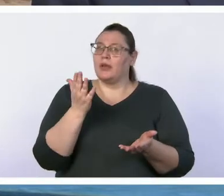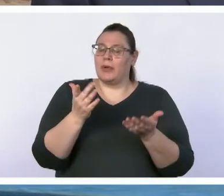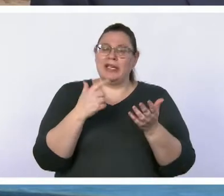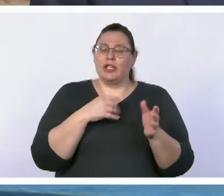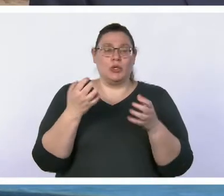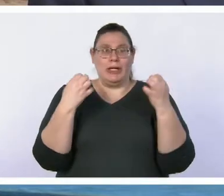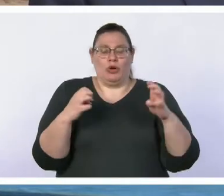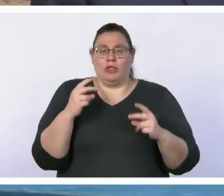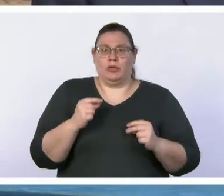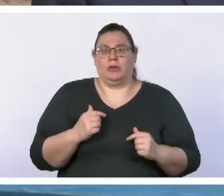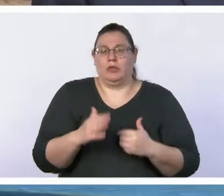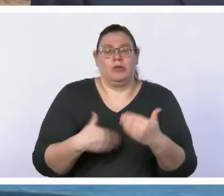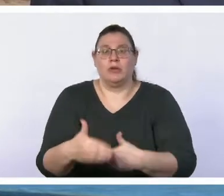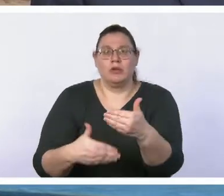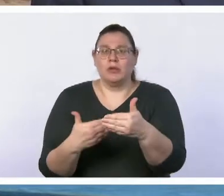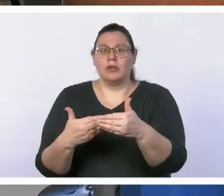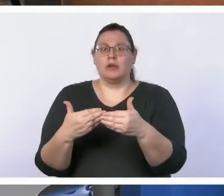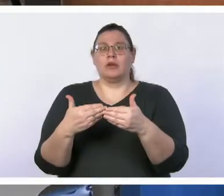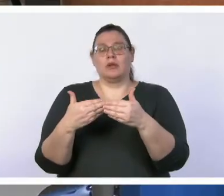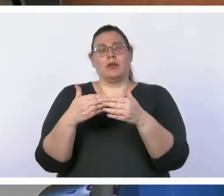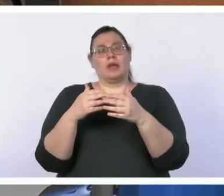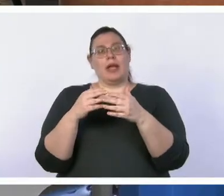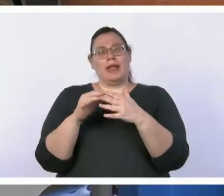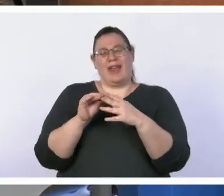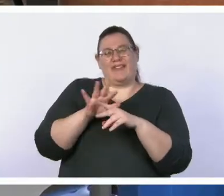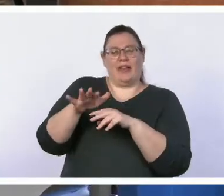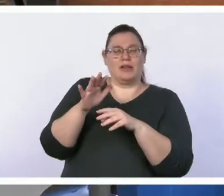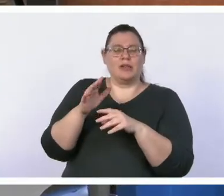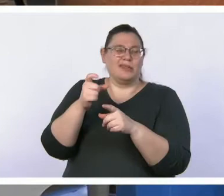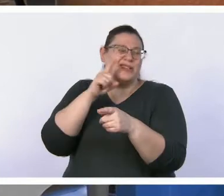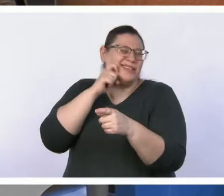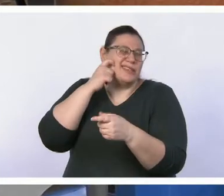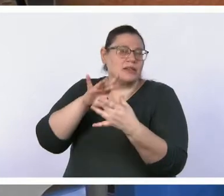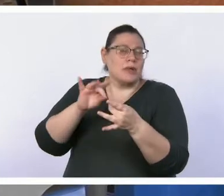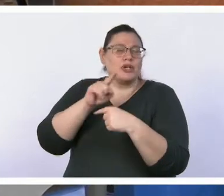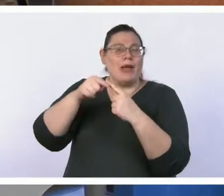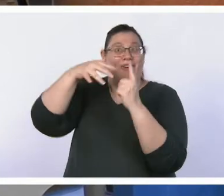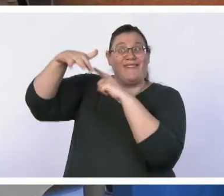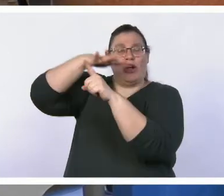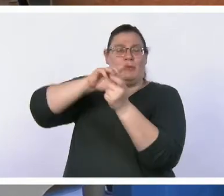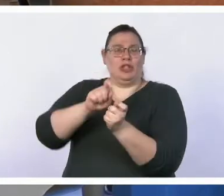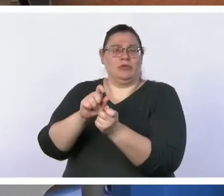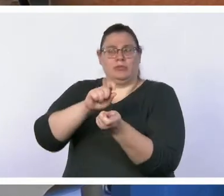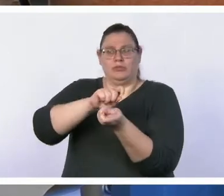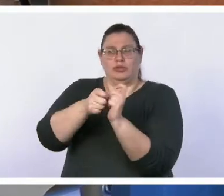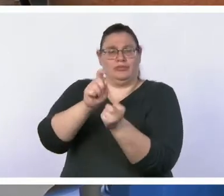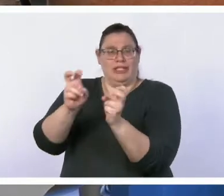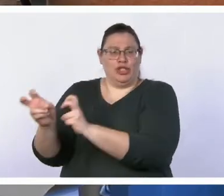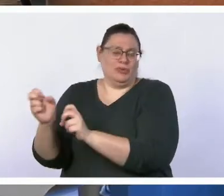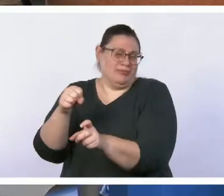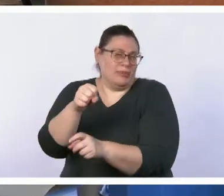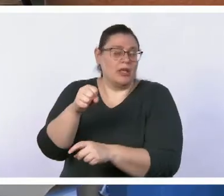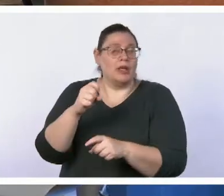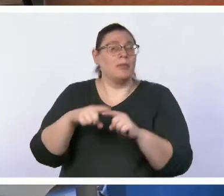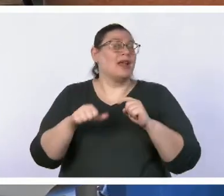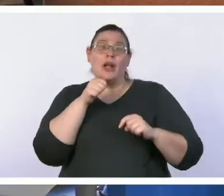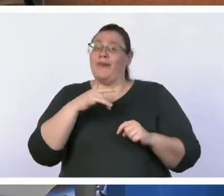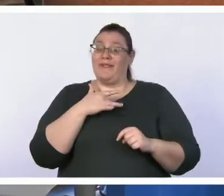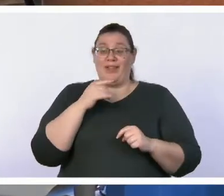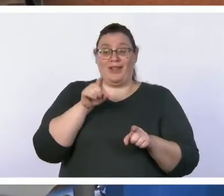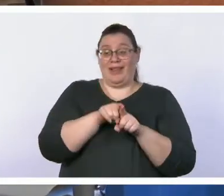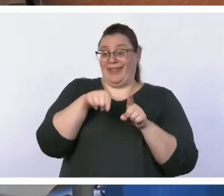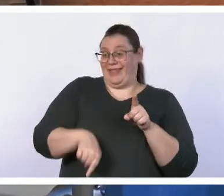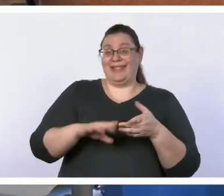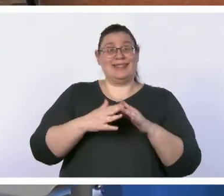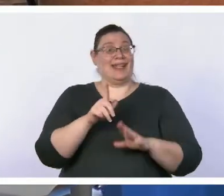steps with regard to some of the environmental initiatives that you just mentioned, I don't think that this city's commitment